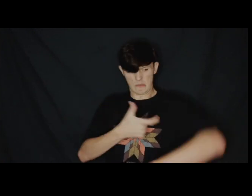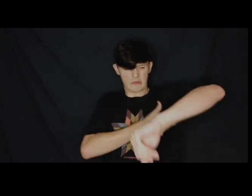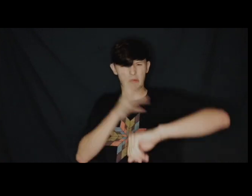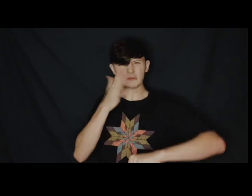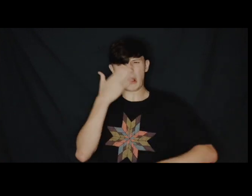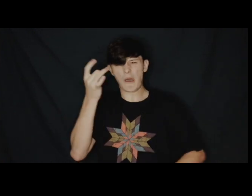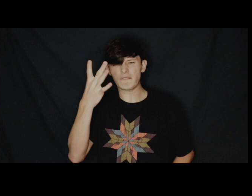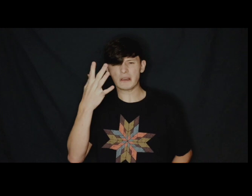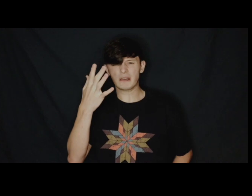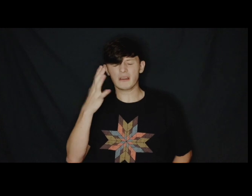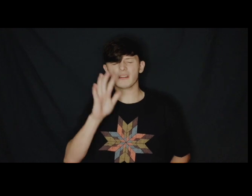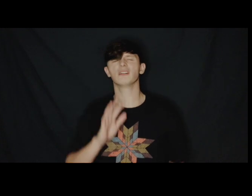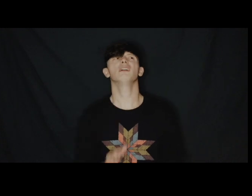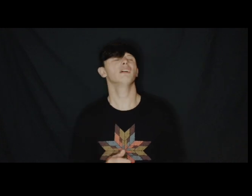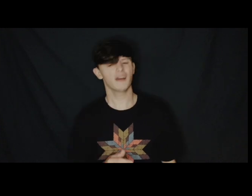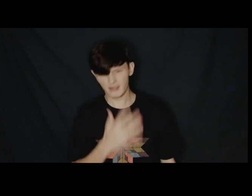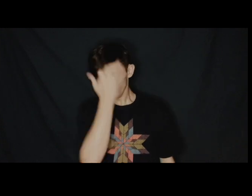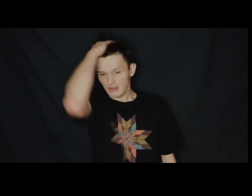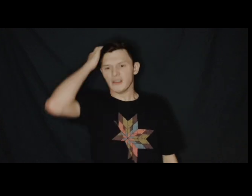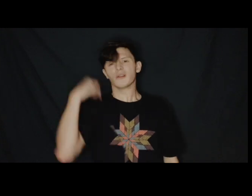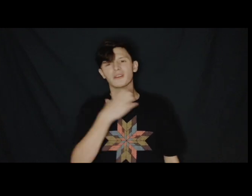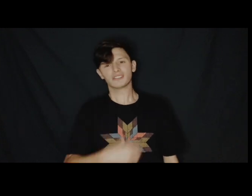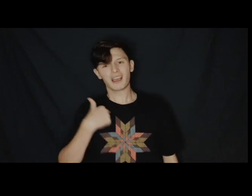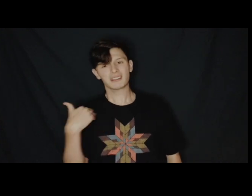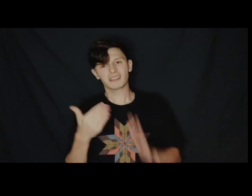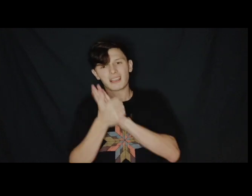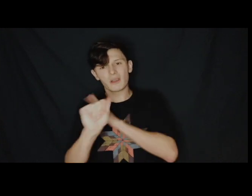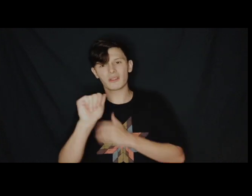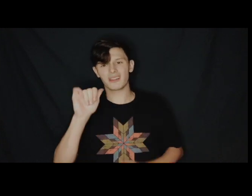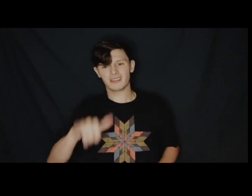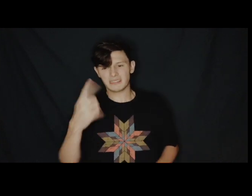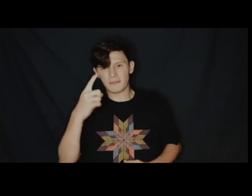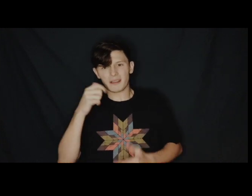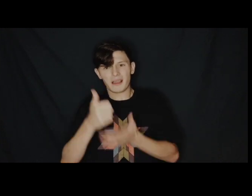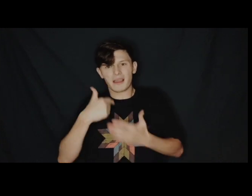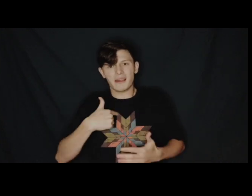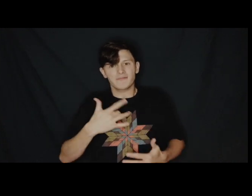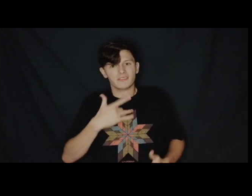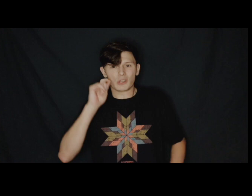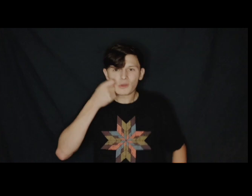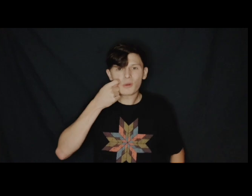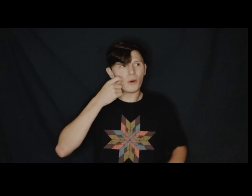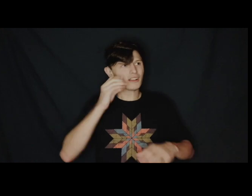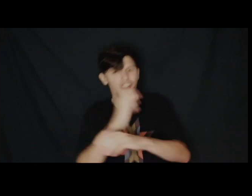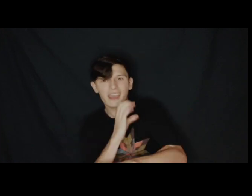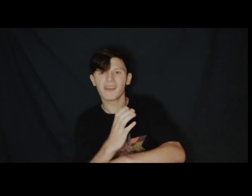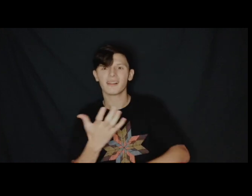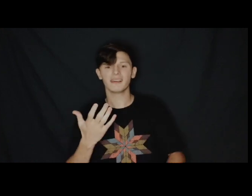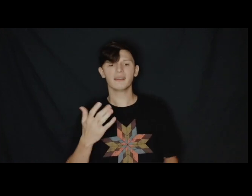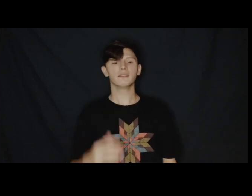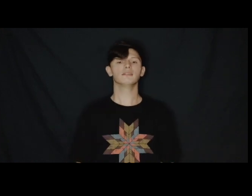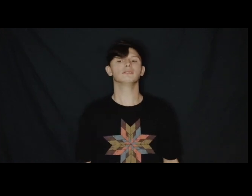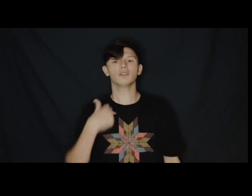will leak. Ugh, God, I wish I had the skill to just be fine and cool and